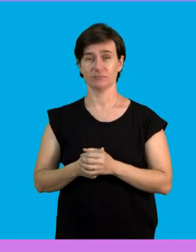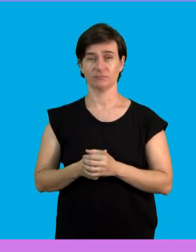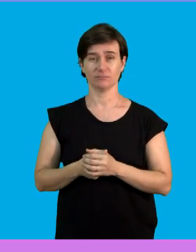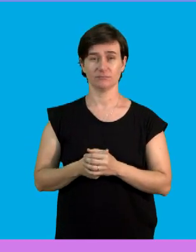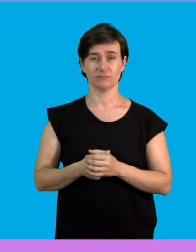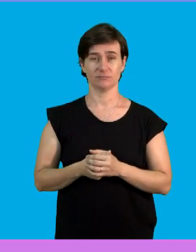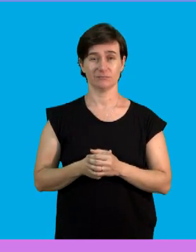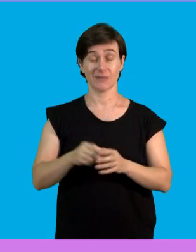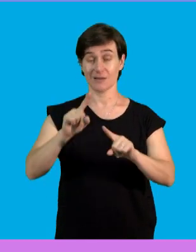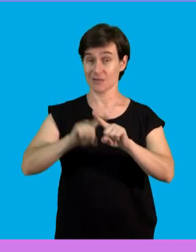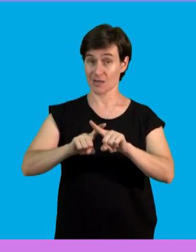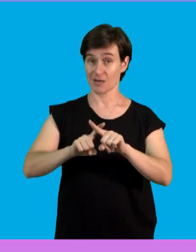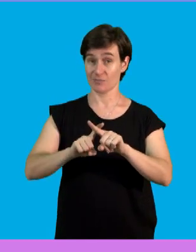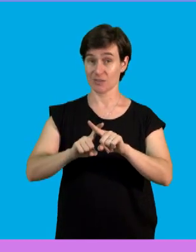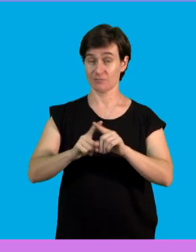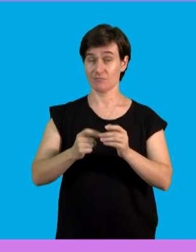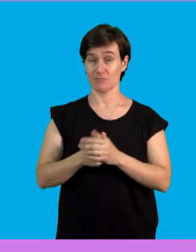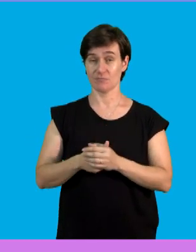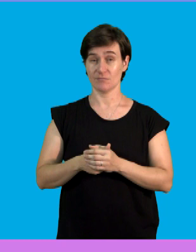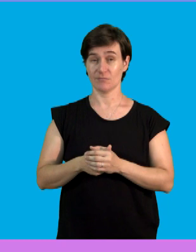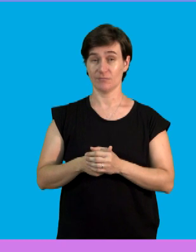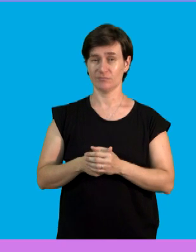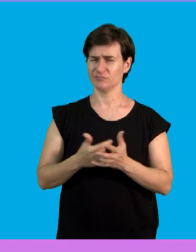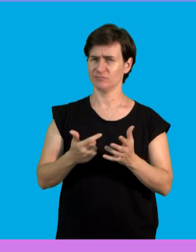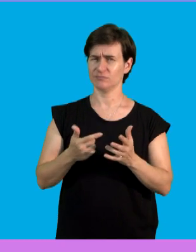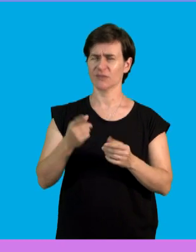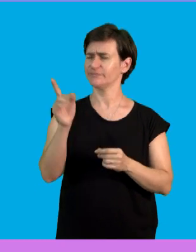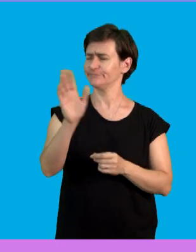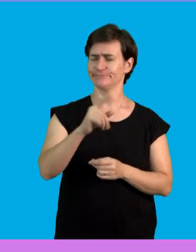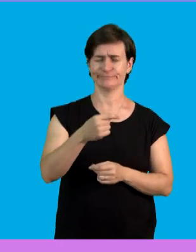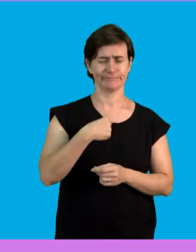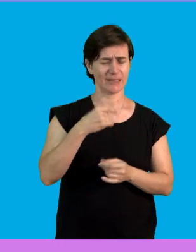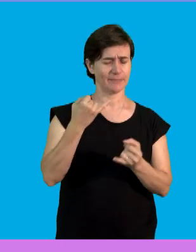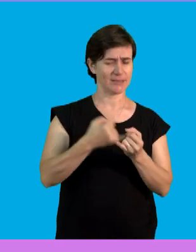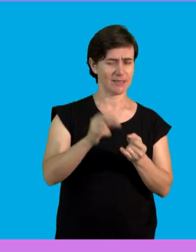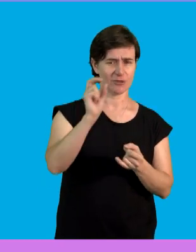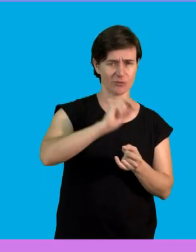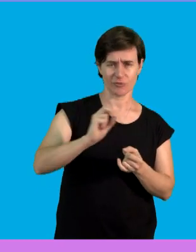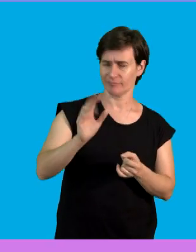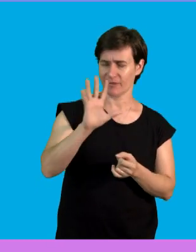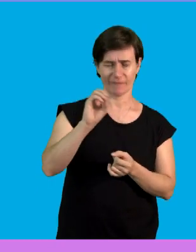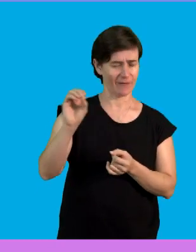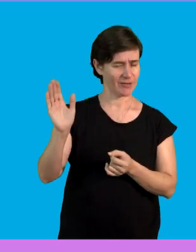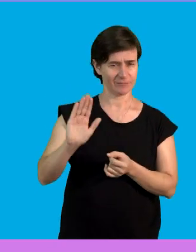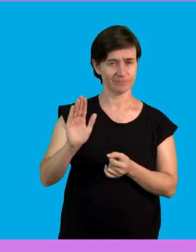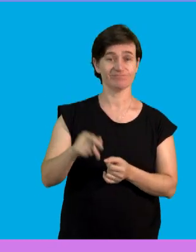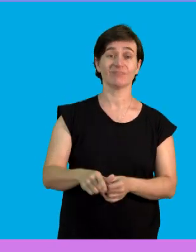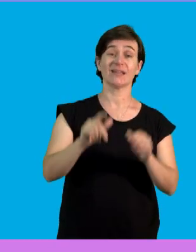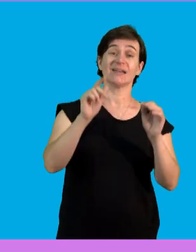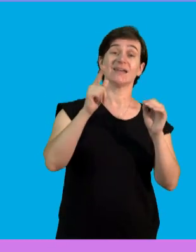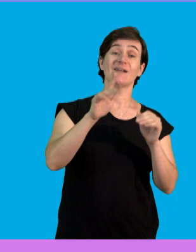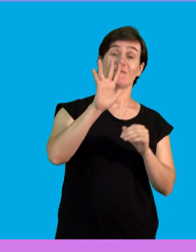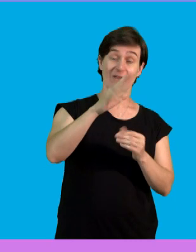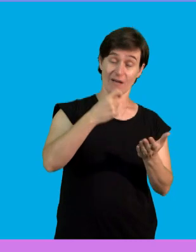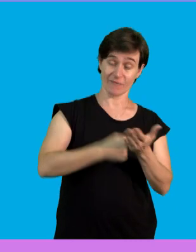times the, well, not 500, 5 Rand plus 7.70 Rand times